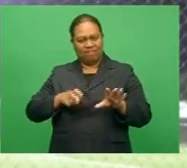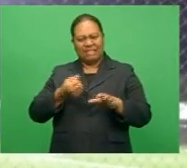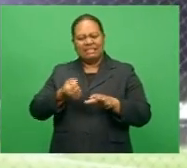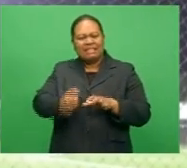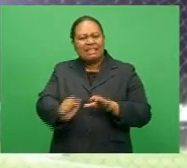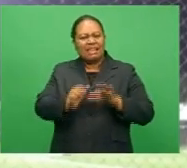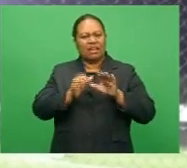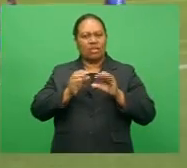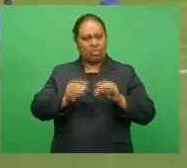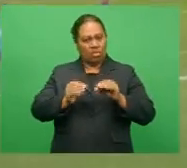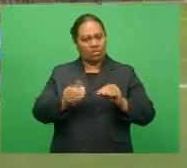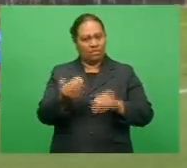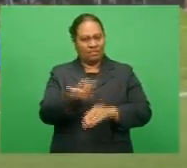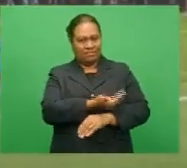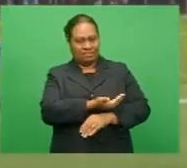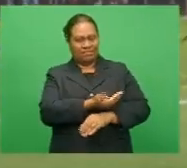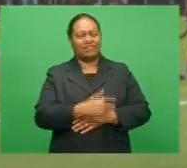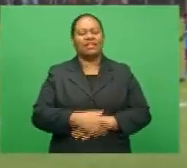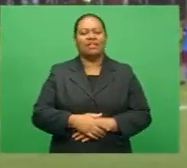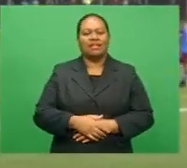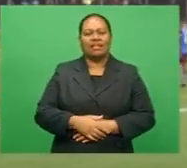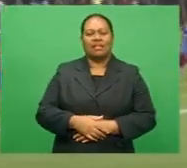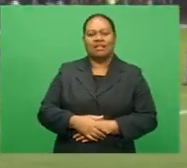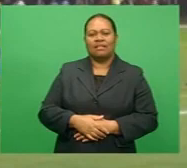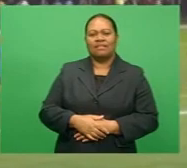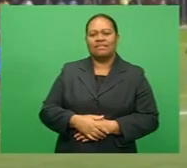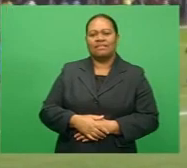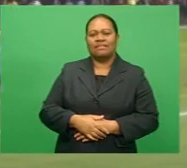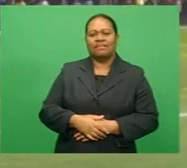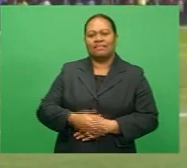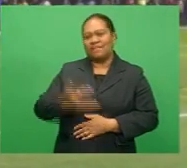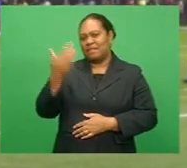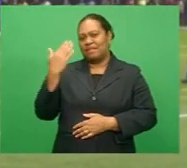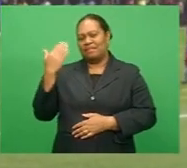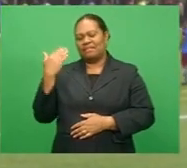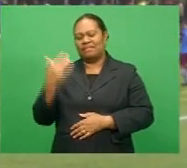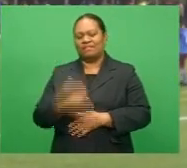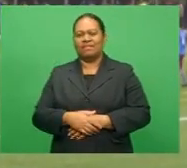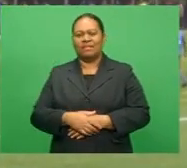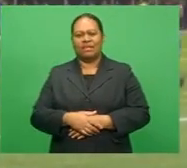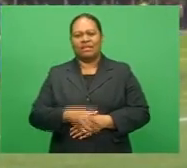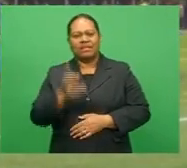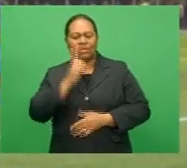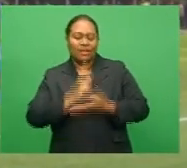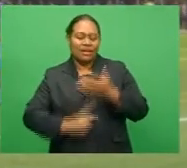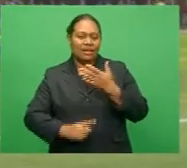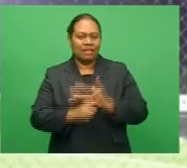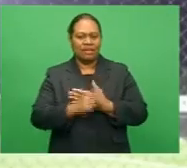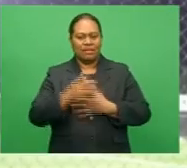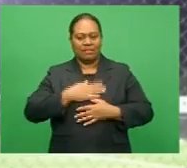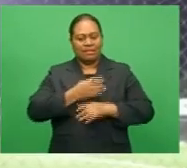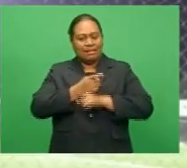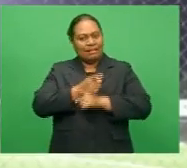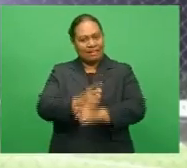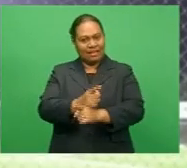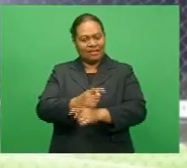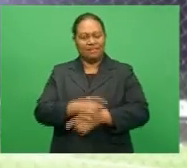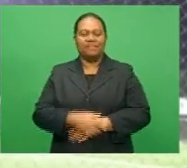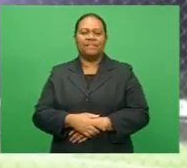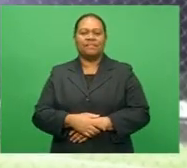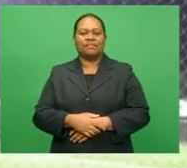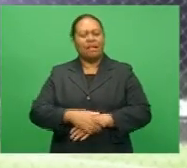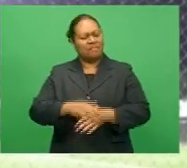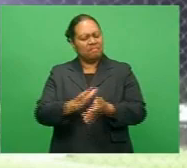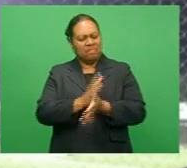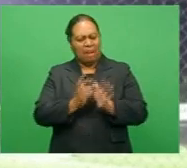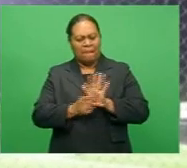it is a big burden on me. Not again Navua going to be relegated with my guidance. So it was a really